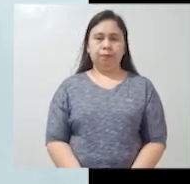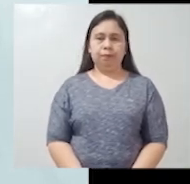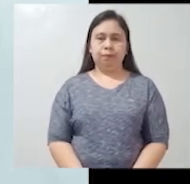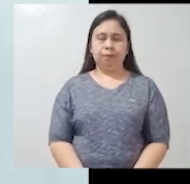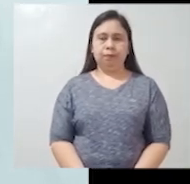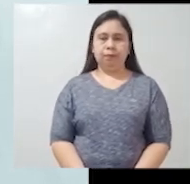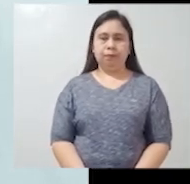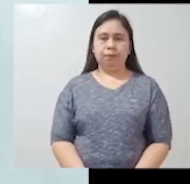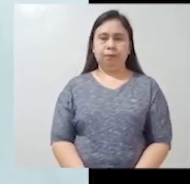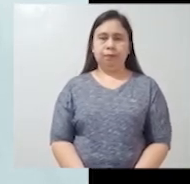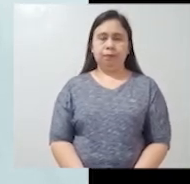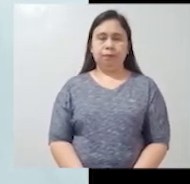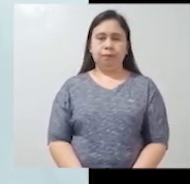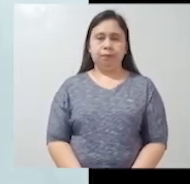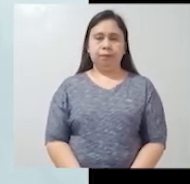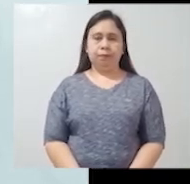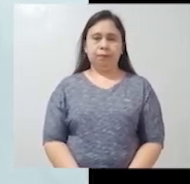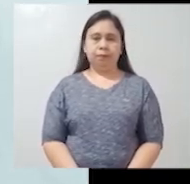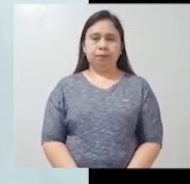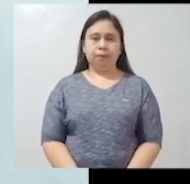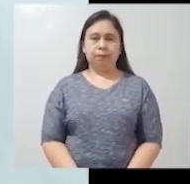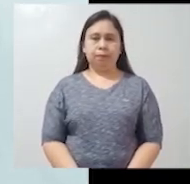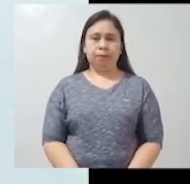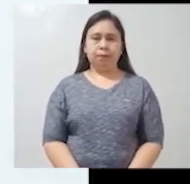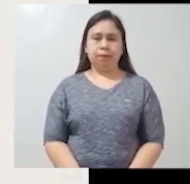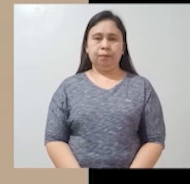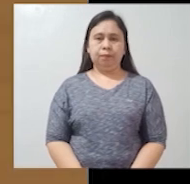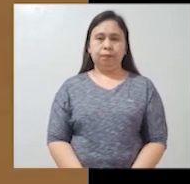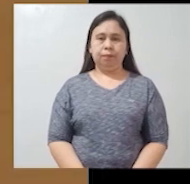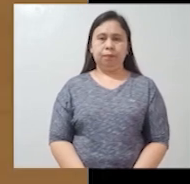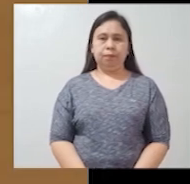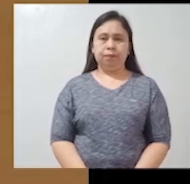while water vapor is a gas.